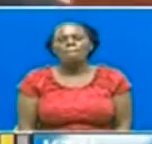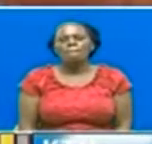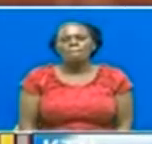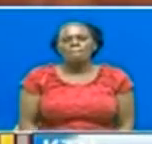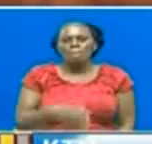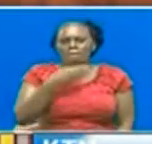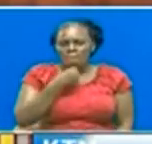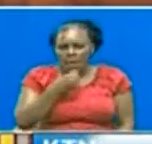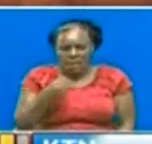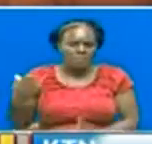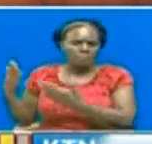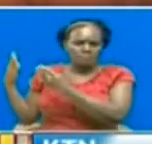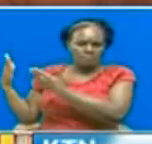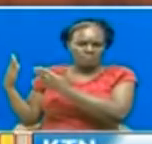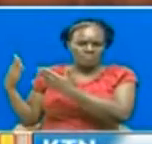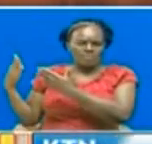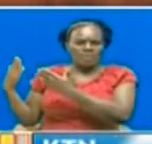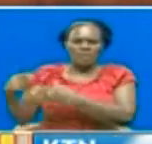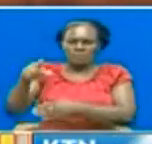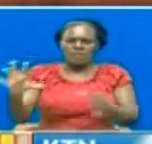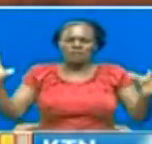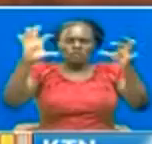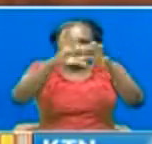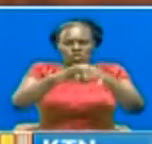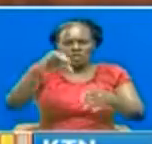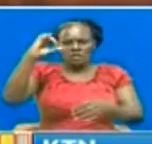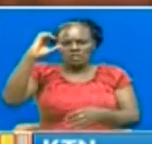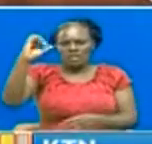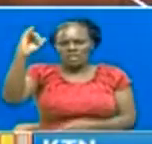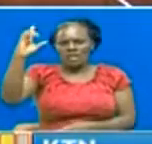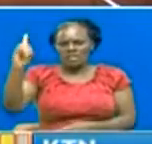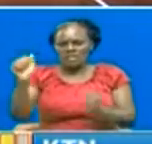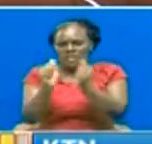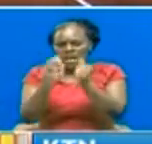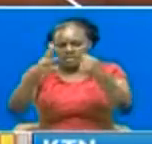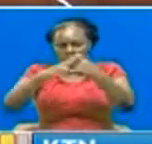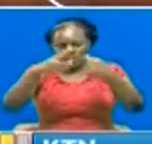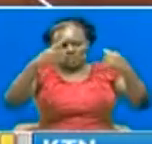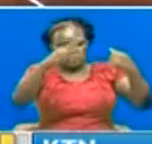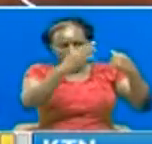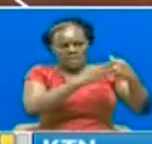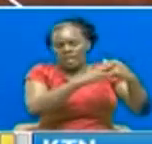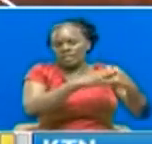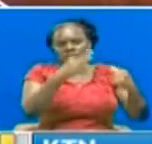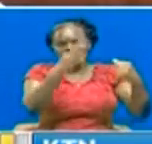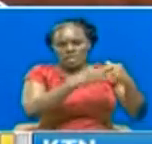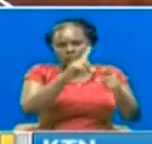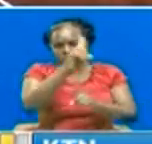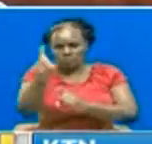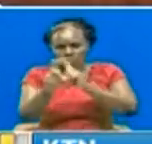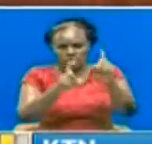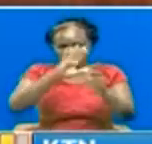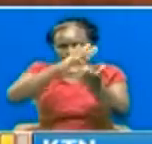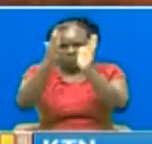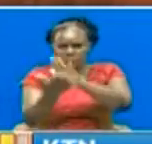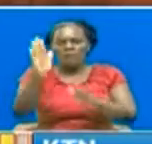Joseph Kipchirchir Boinet, a career policeman who joined the intelligence service in 1998, appeared before parliament for a vetting process to determine